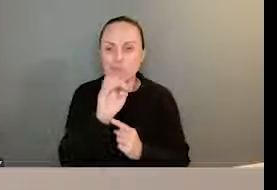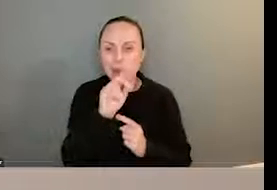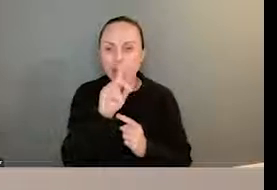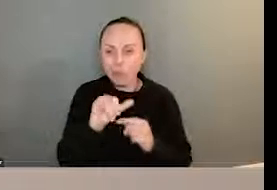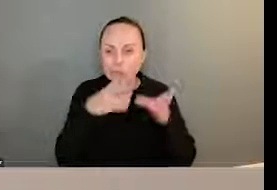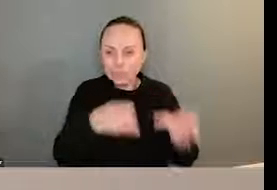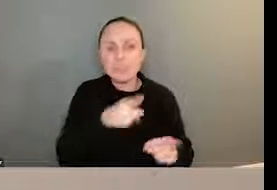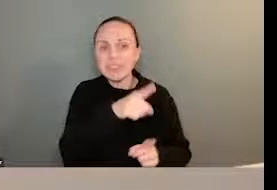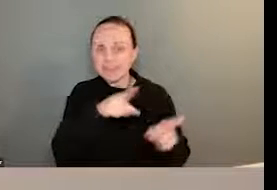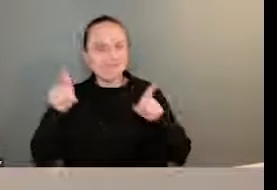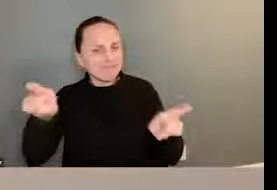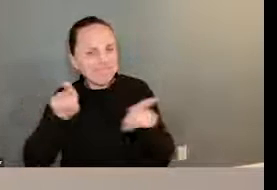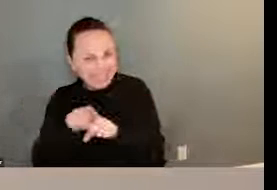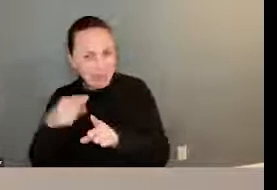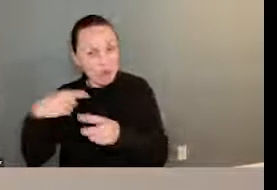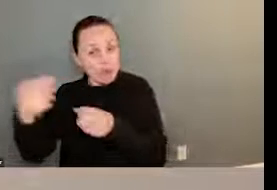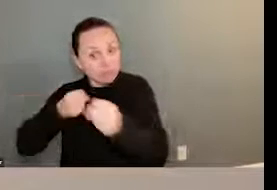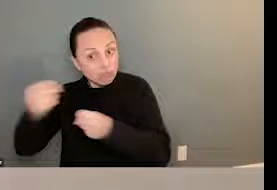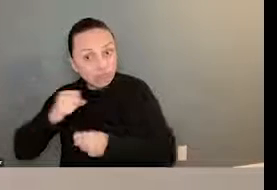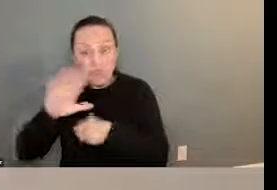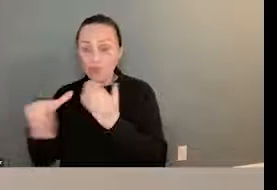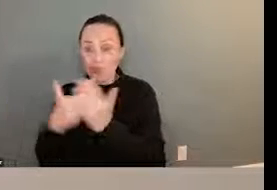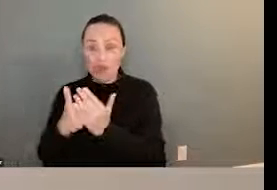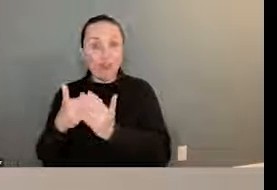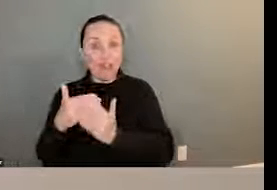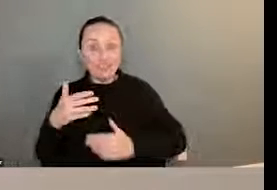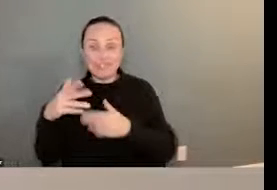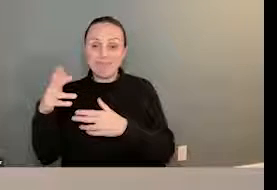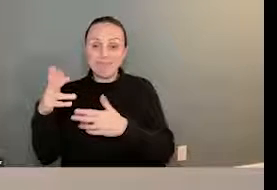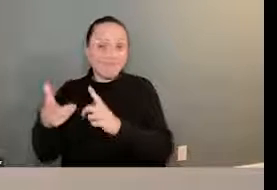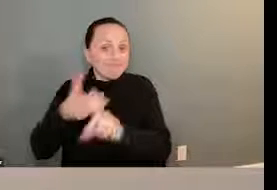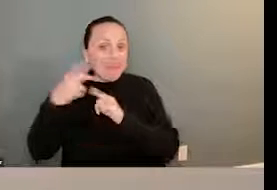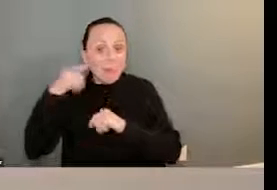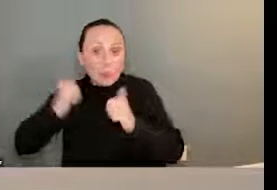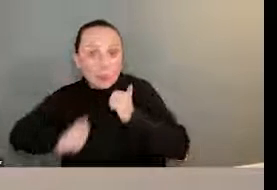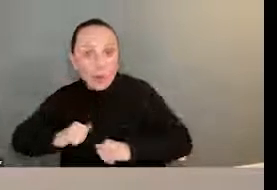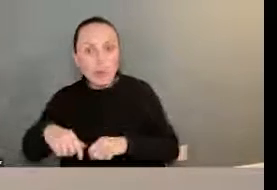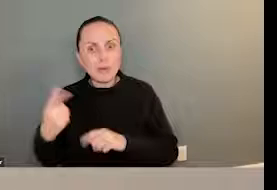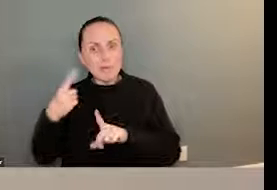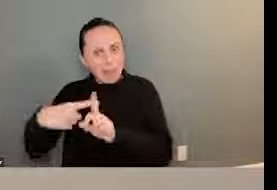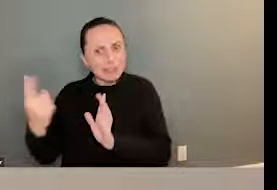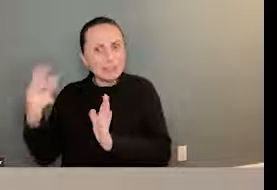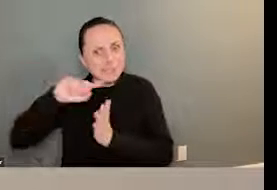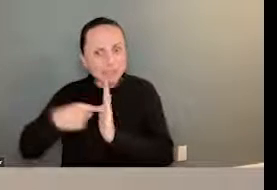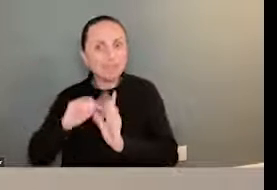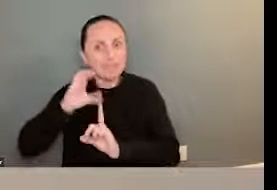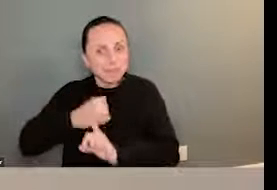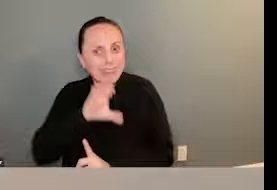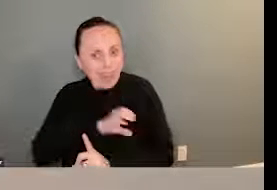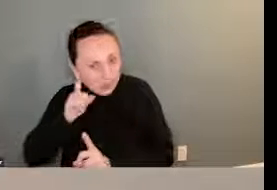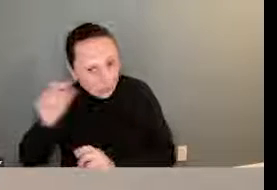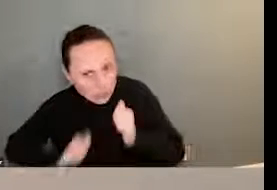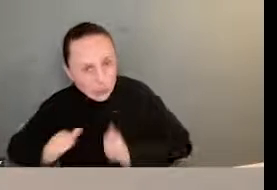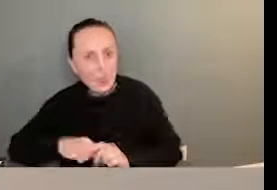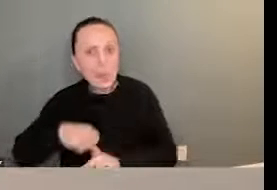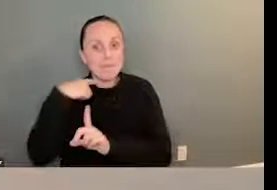did we cast all of the cast members, we composed all the songs, we even put together that cool rotating stage, right? We also